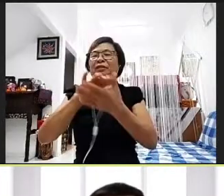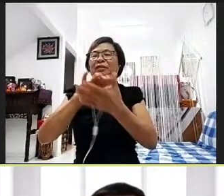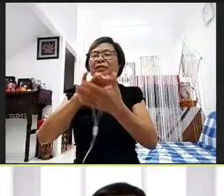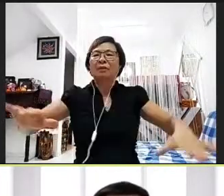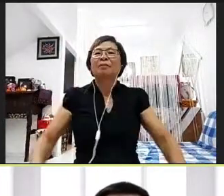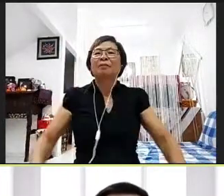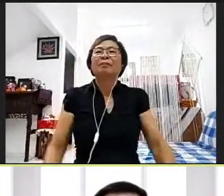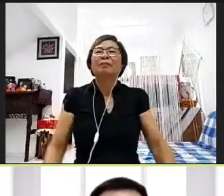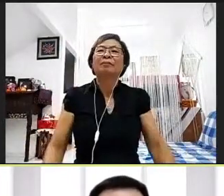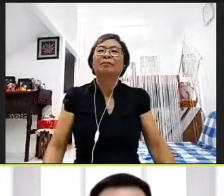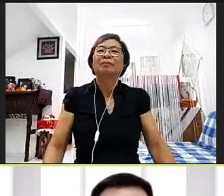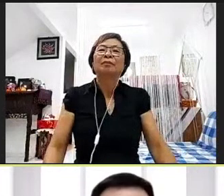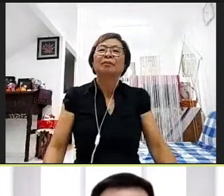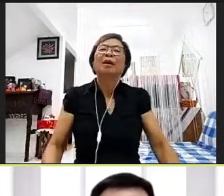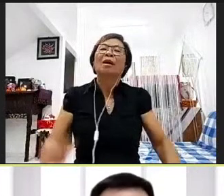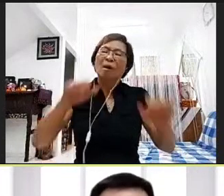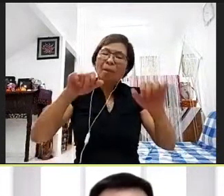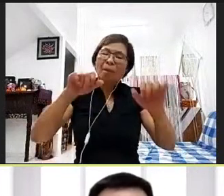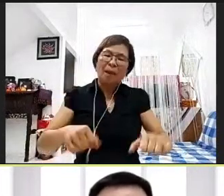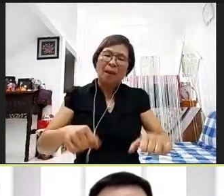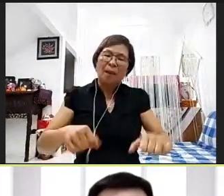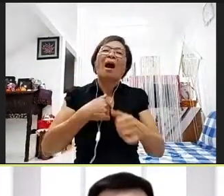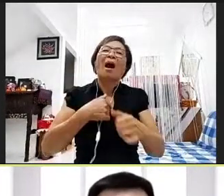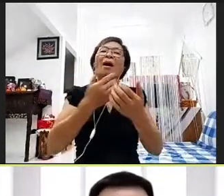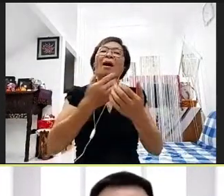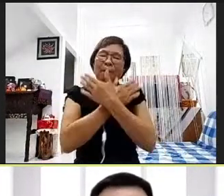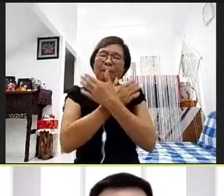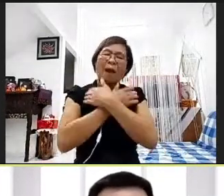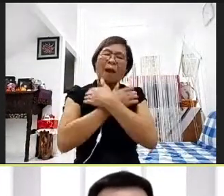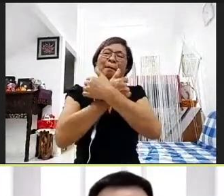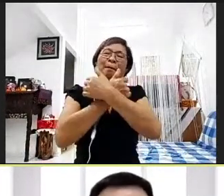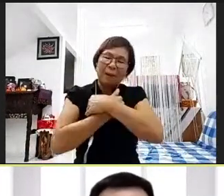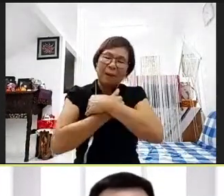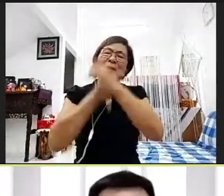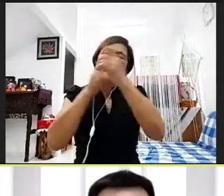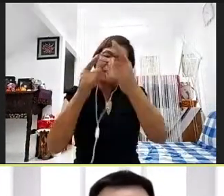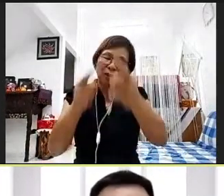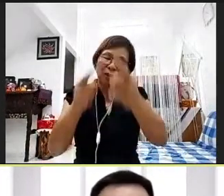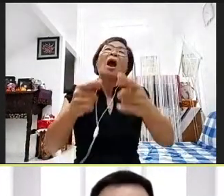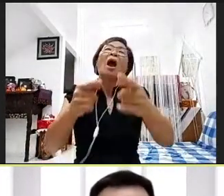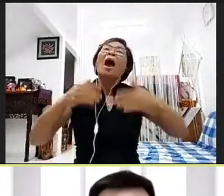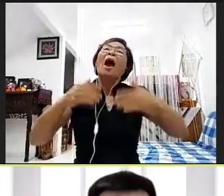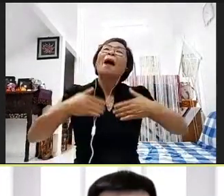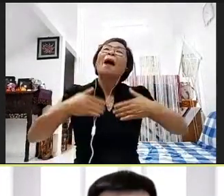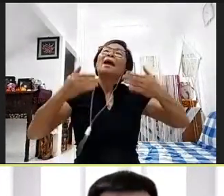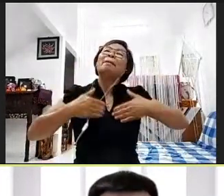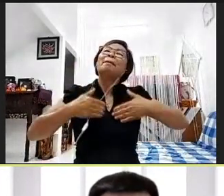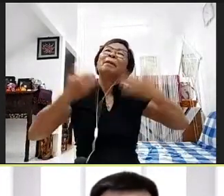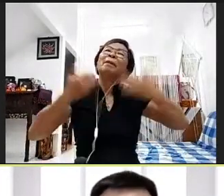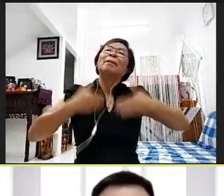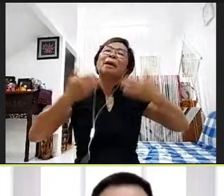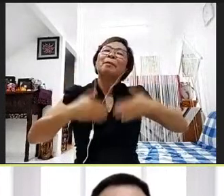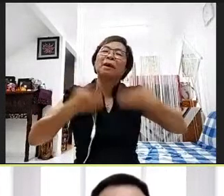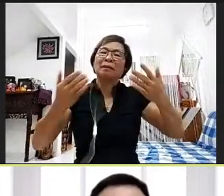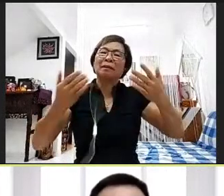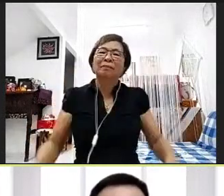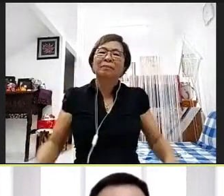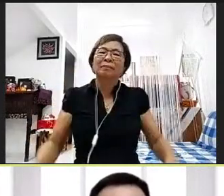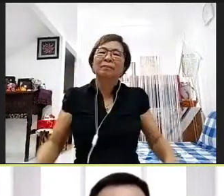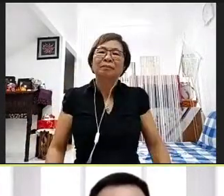Okay, so may I, may you, may all be happy, happy, happy.